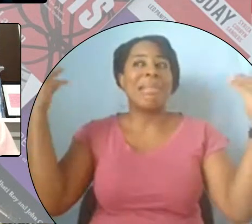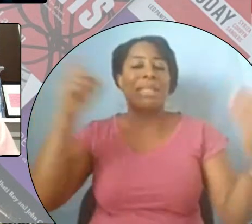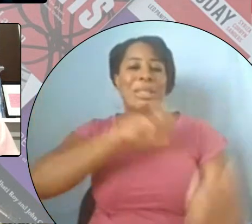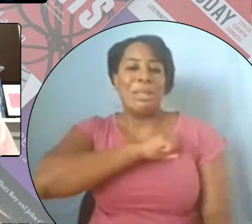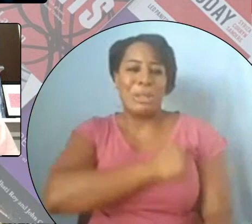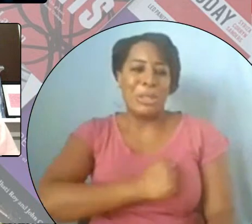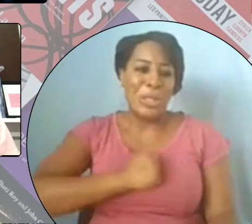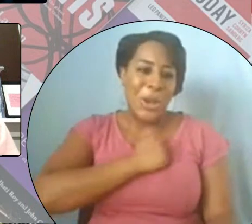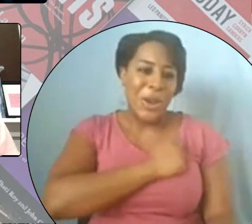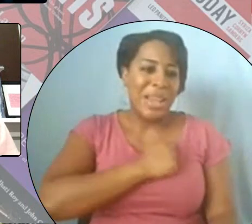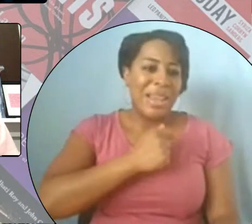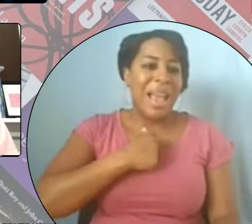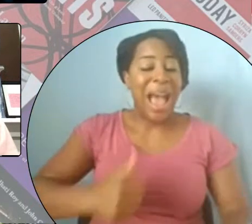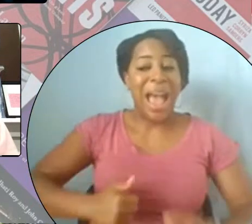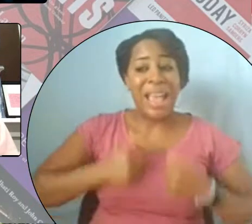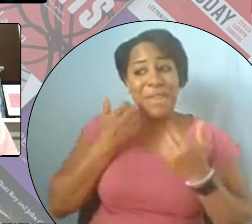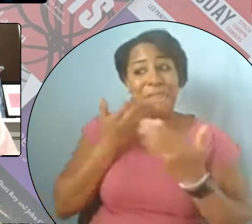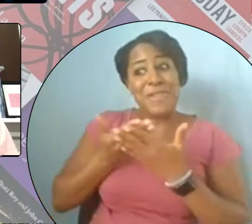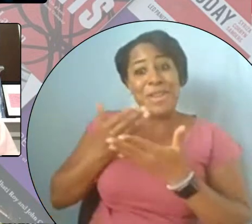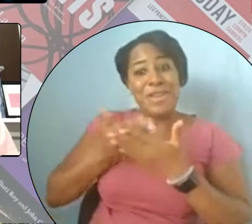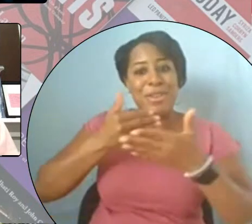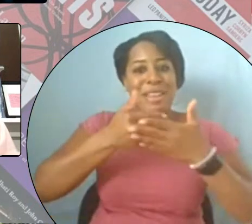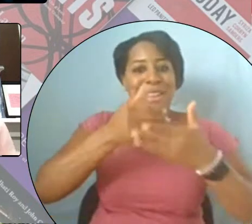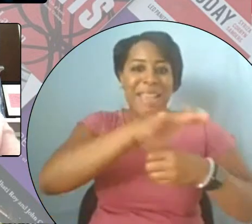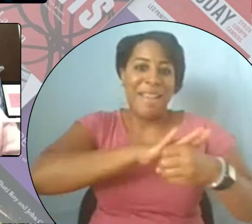And I live in a good neighborhood.